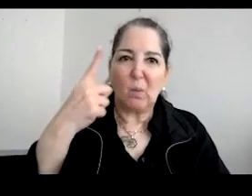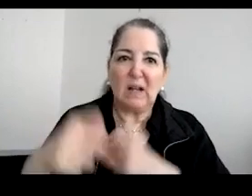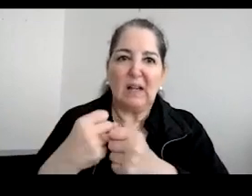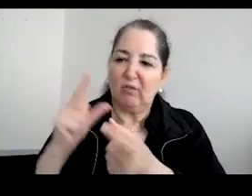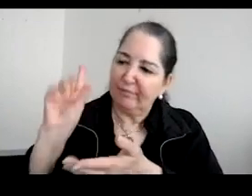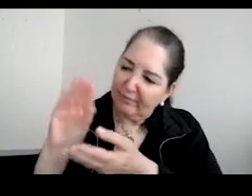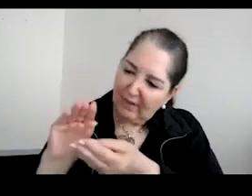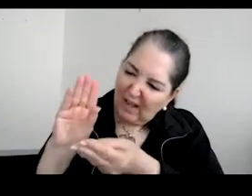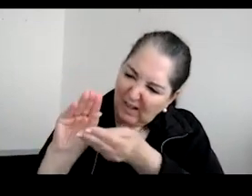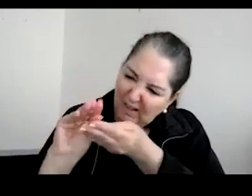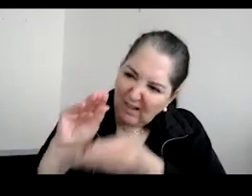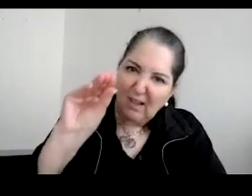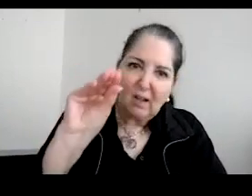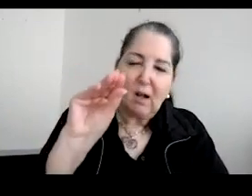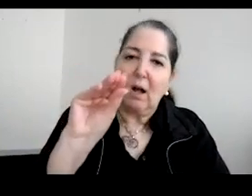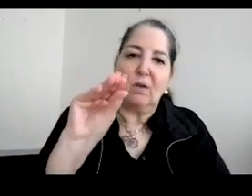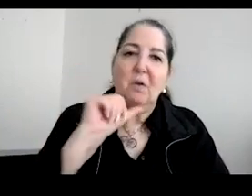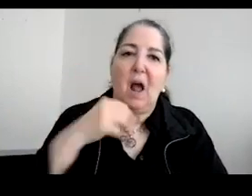won't be eligible for UI.